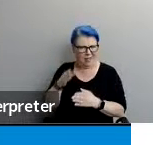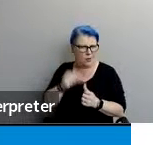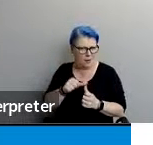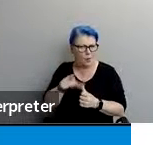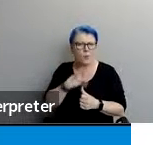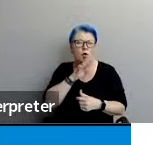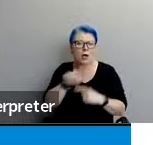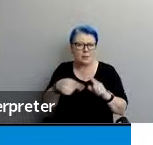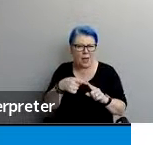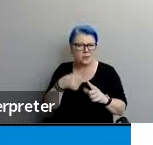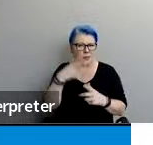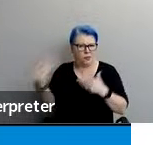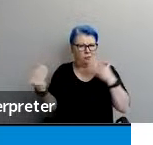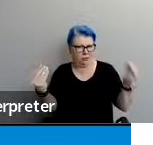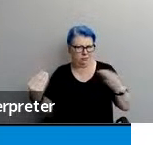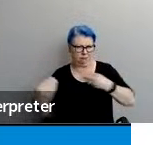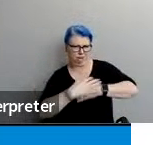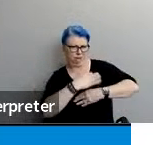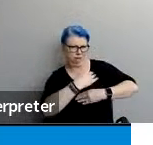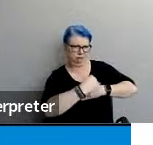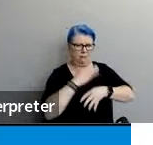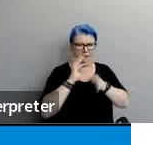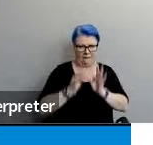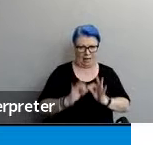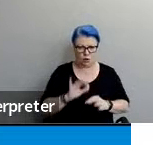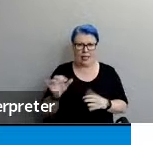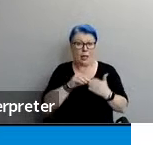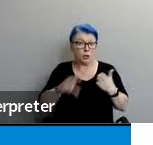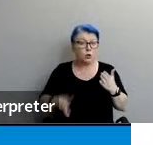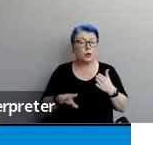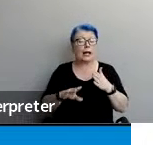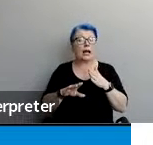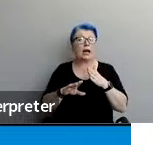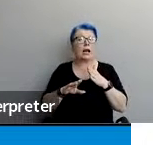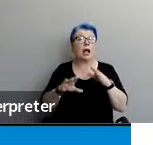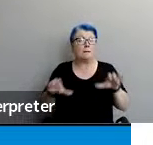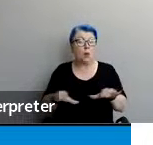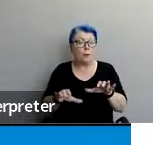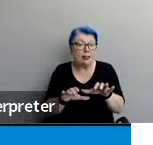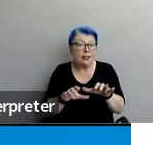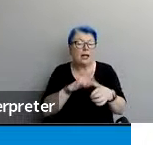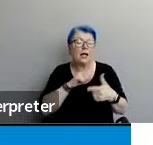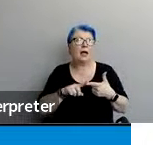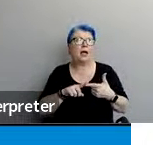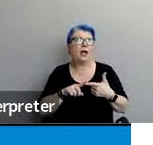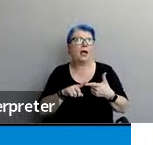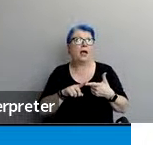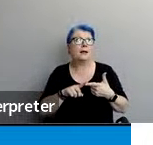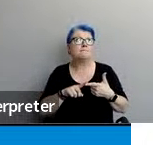those external factors such as student mobility. We also talked about,